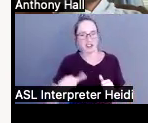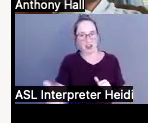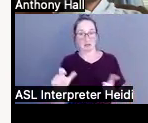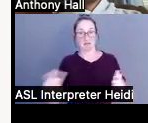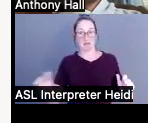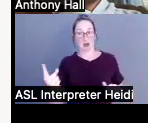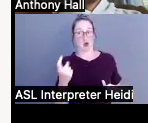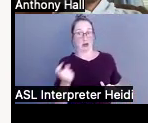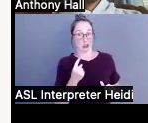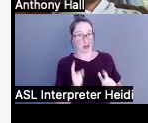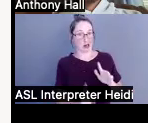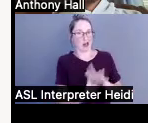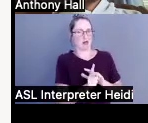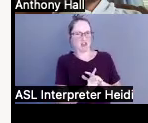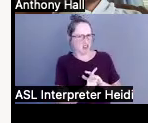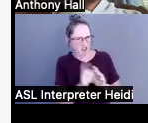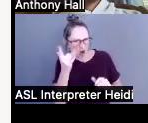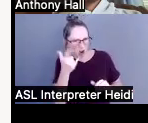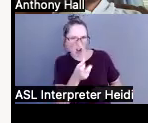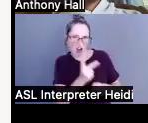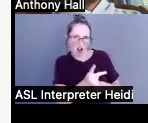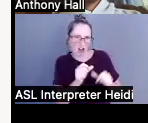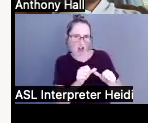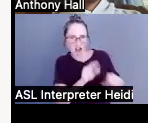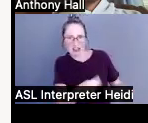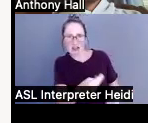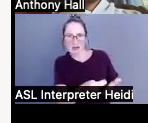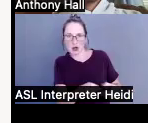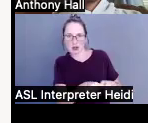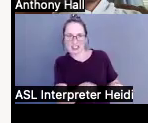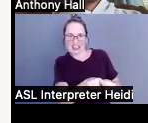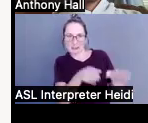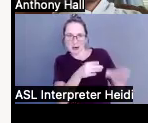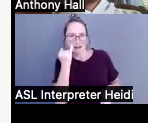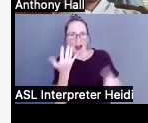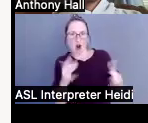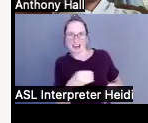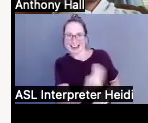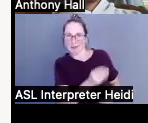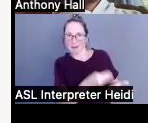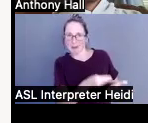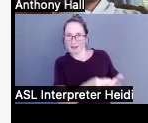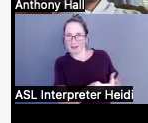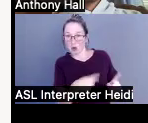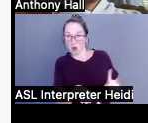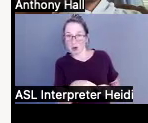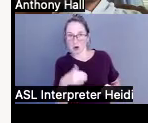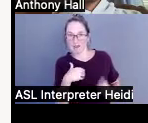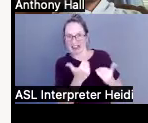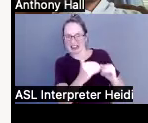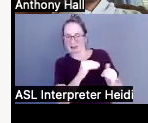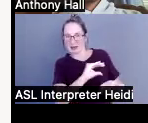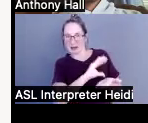get asked is, how come I have to keep giving money to the same person if I already gave the money when we only have a limited